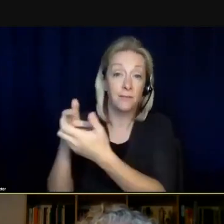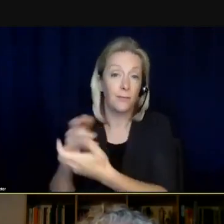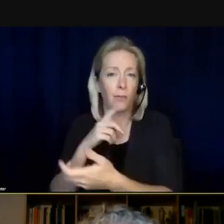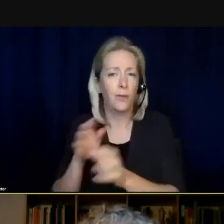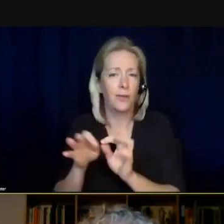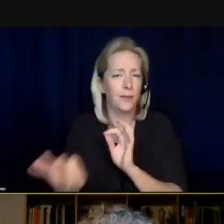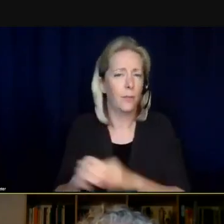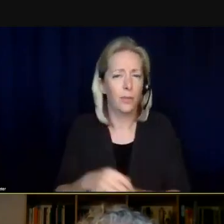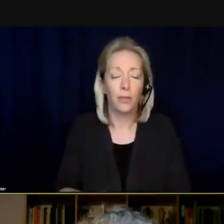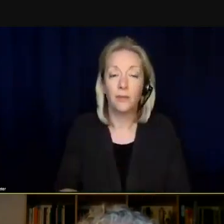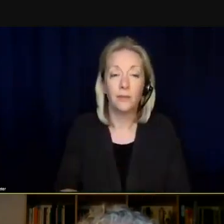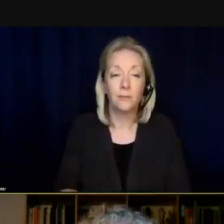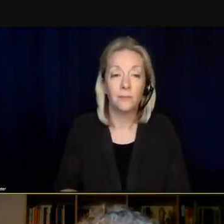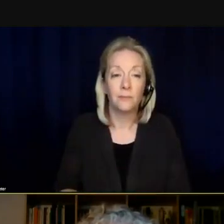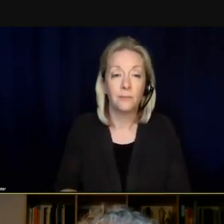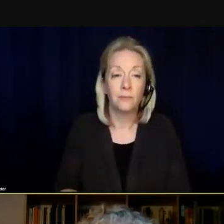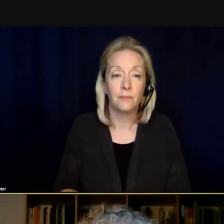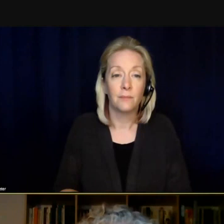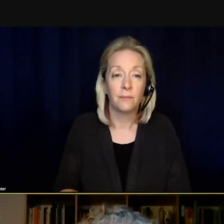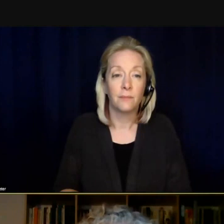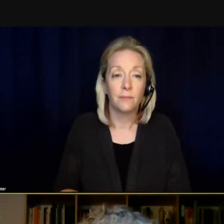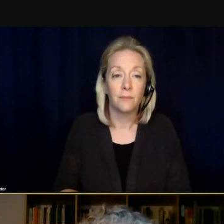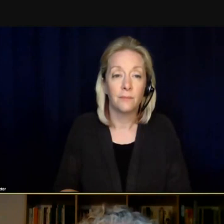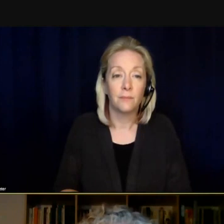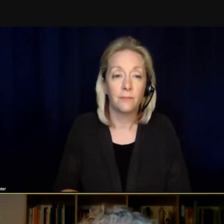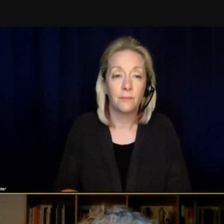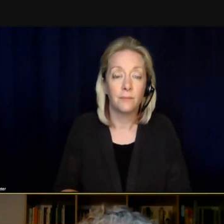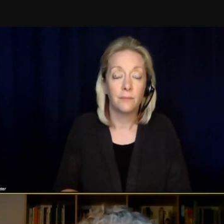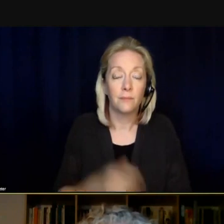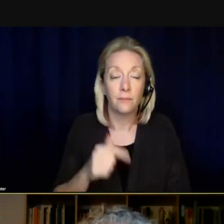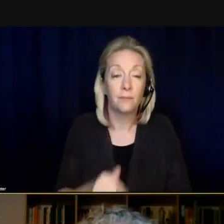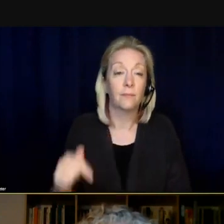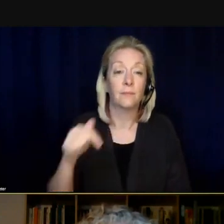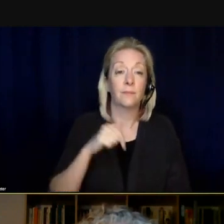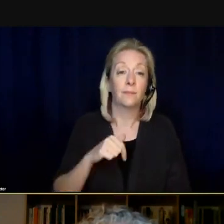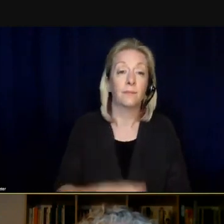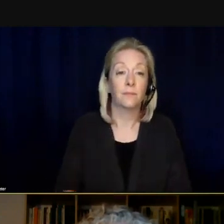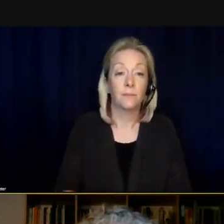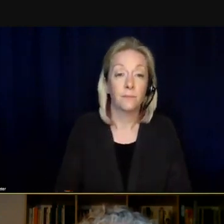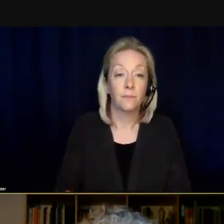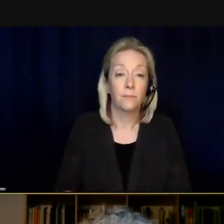you is, we're going to go back to the templates.